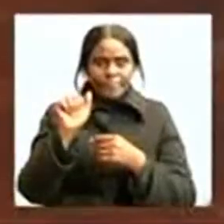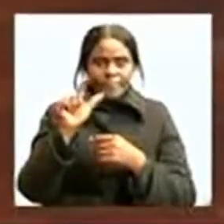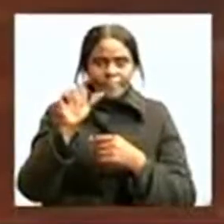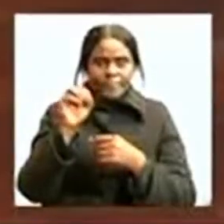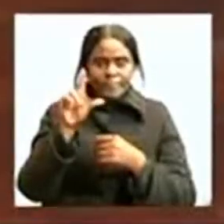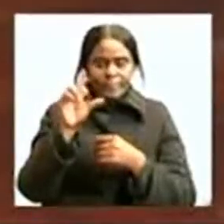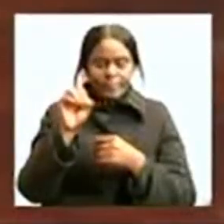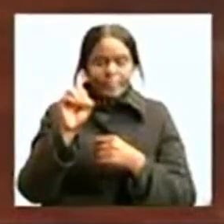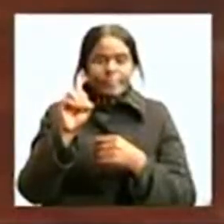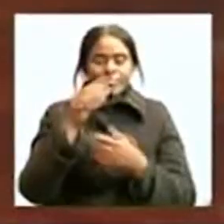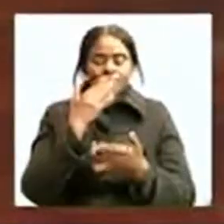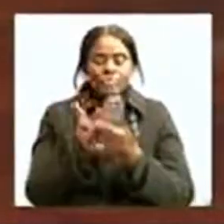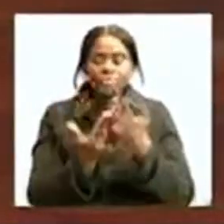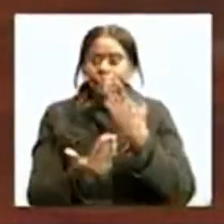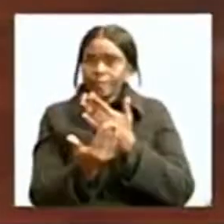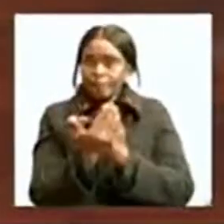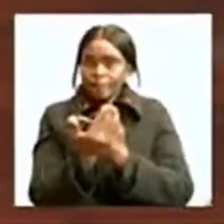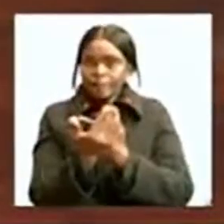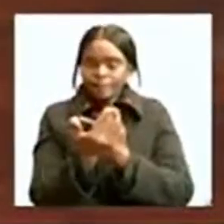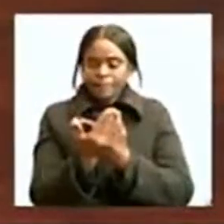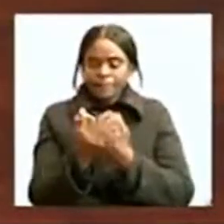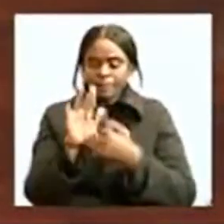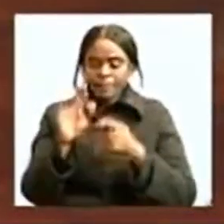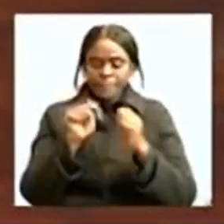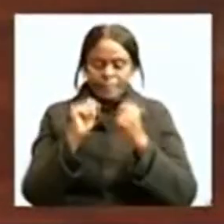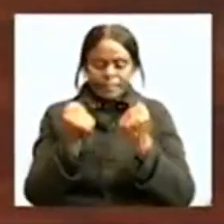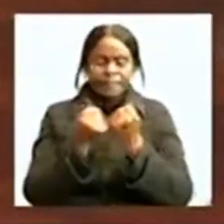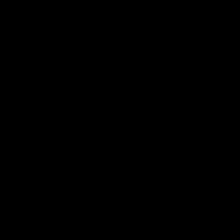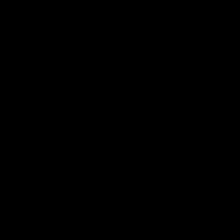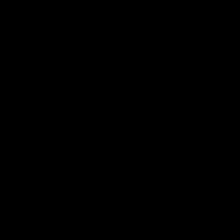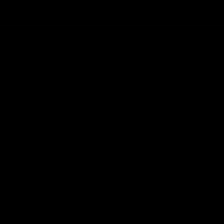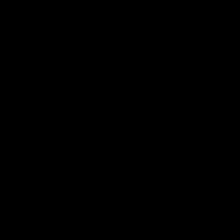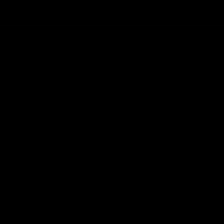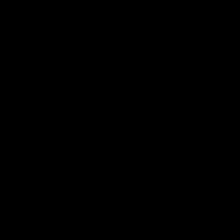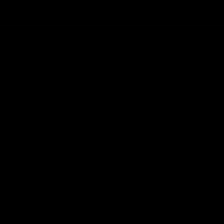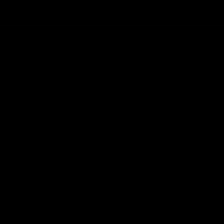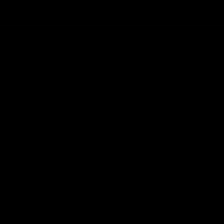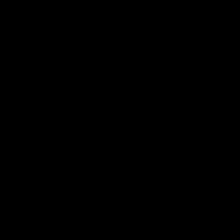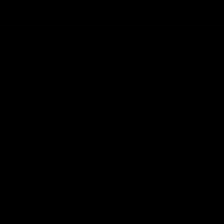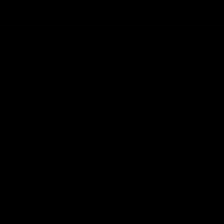Thank you, Chair, and good morning. PS and your team, you're welcome.